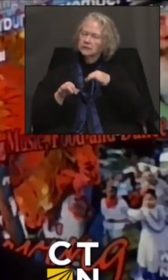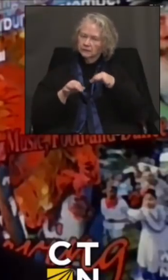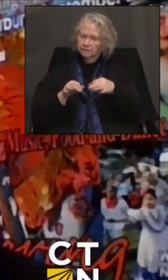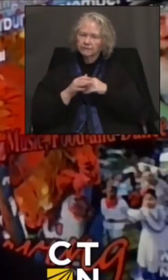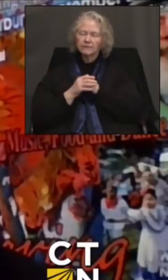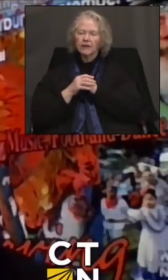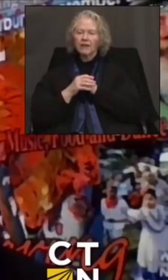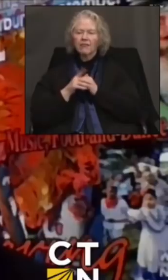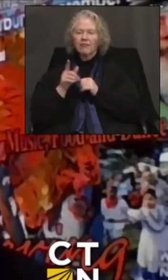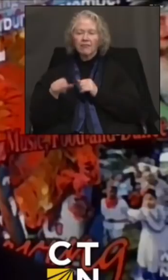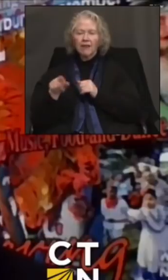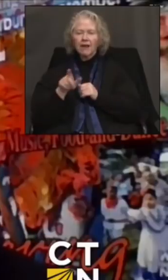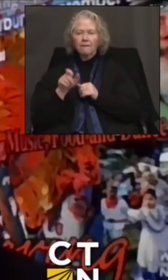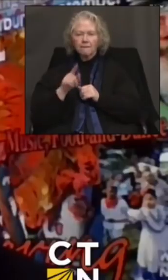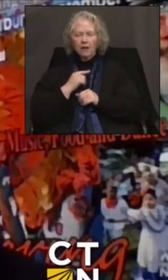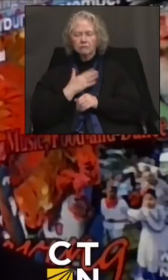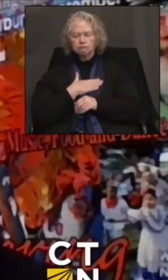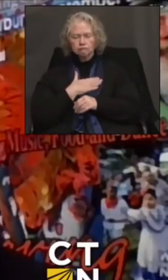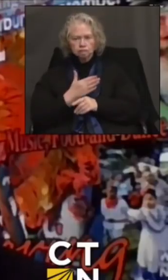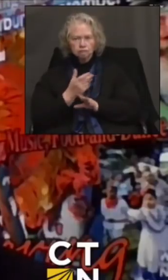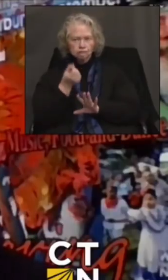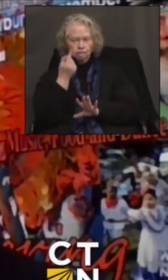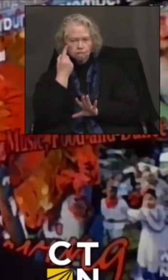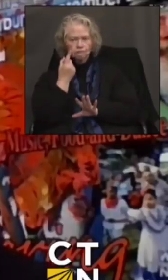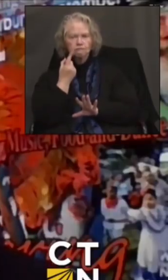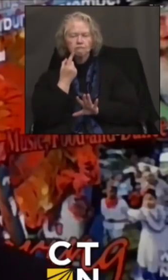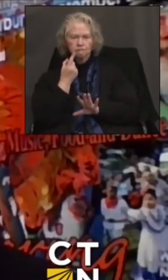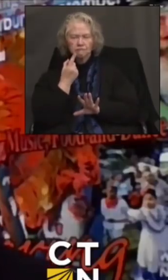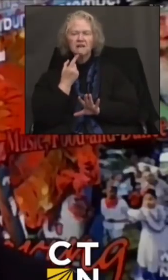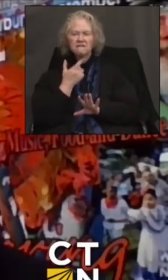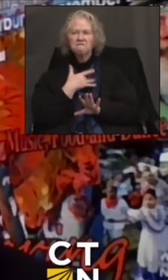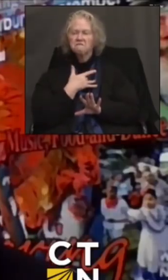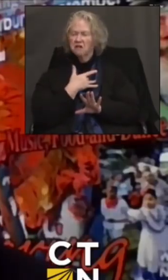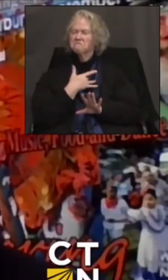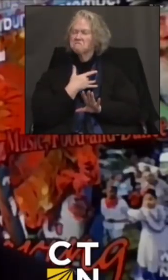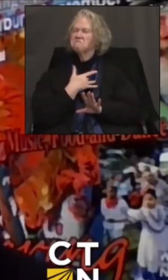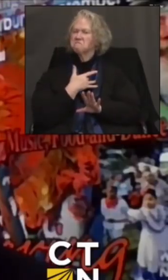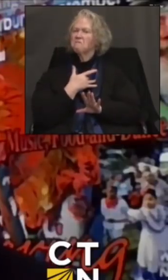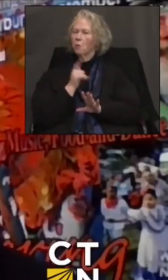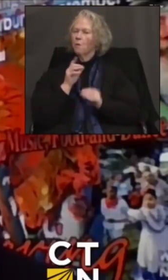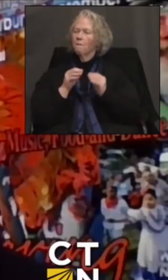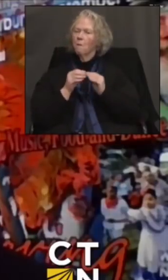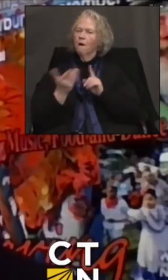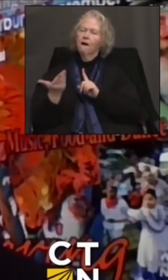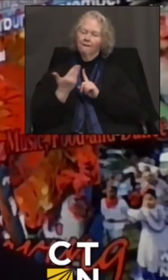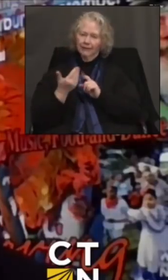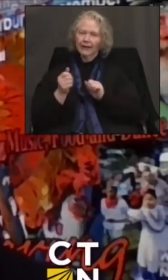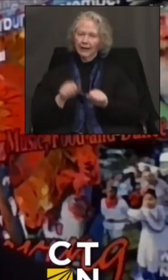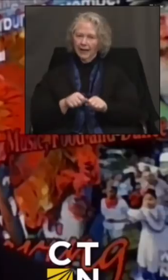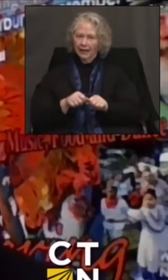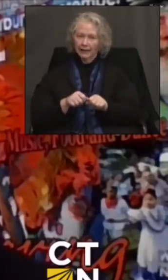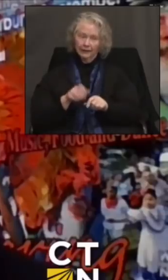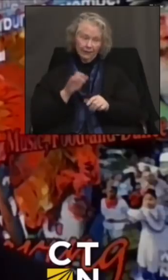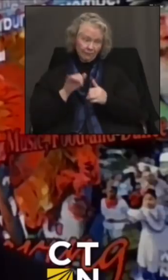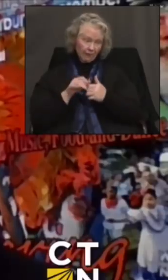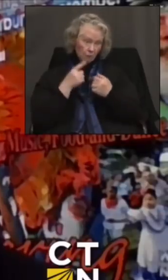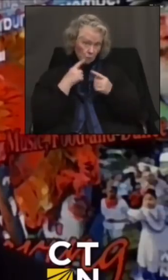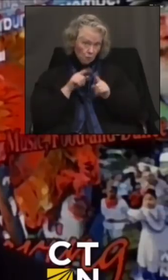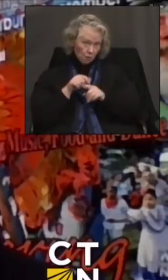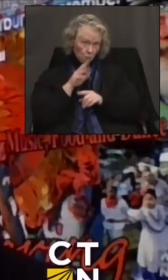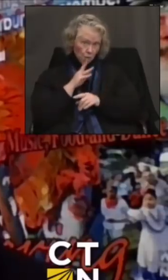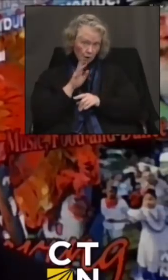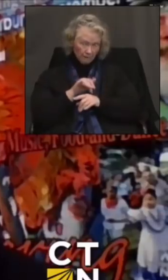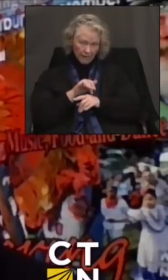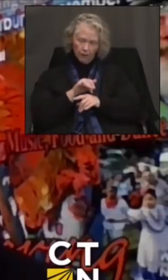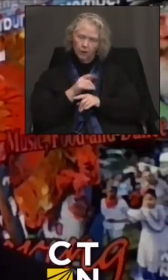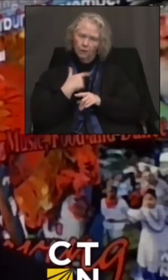Local buy-in has been the selling point, if you will, for massive participation in Waterbury. And